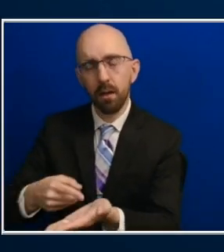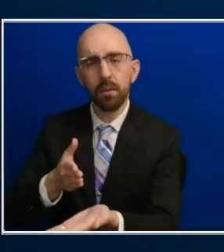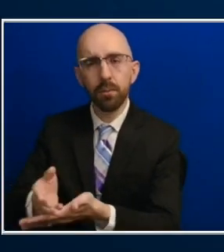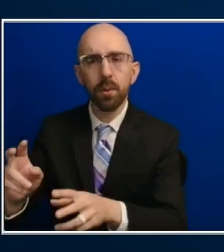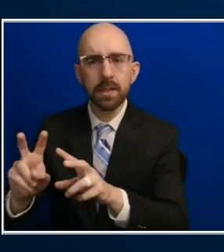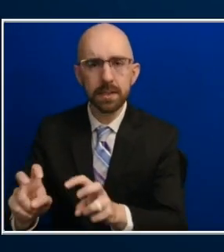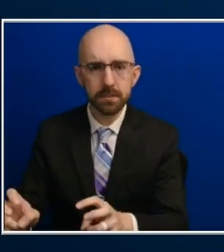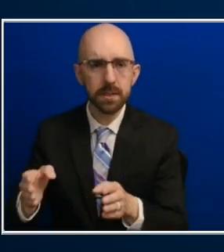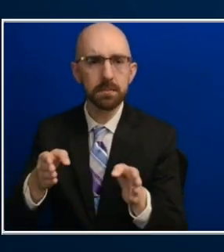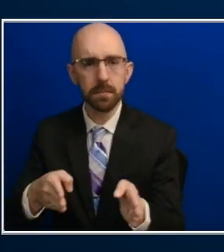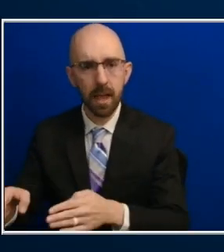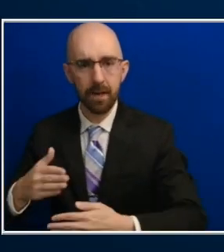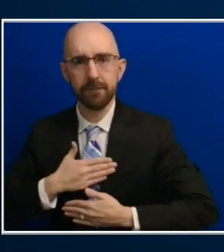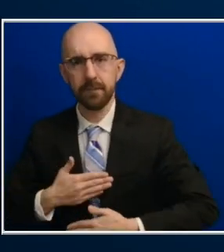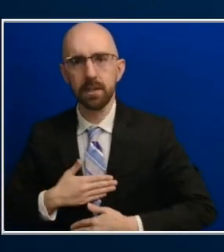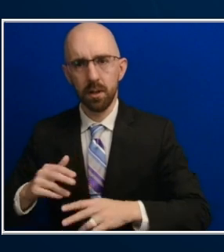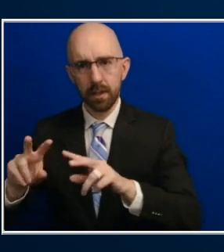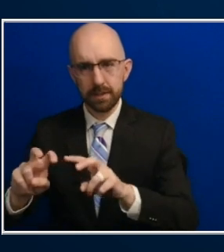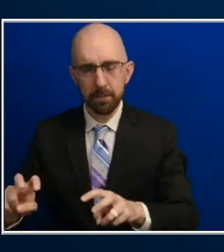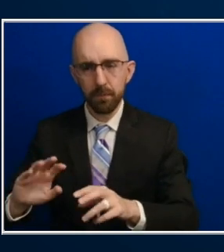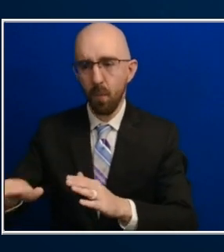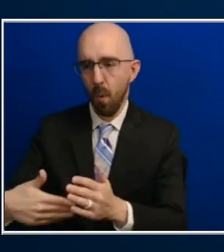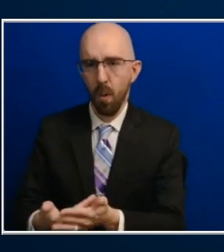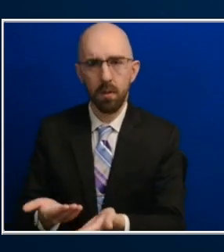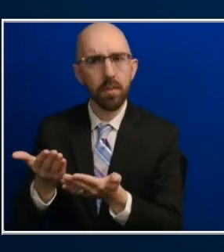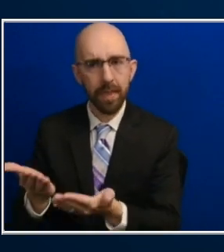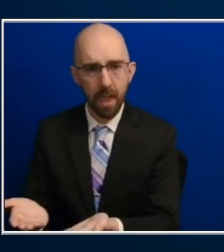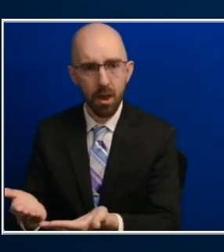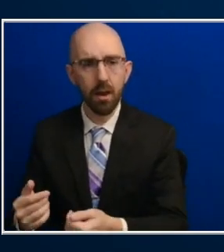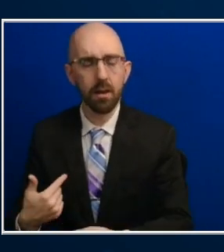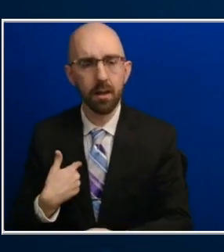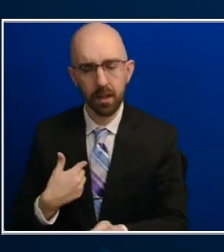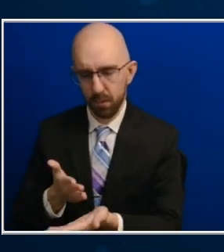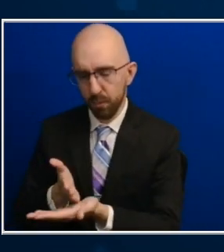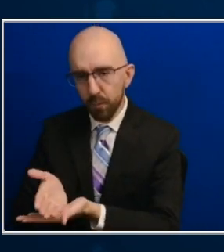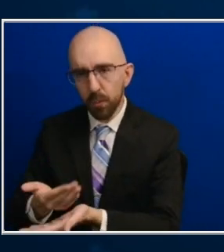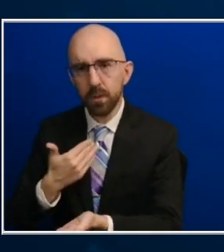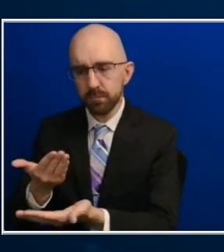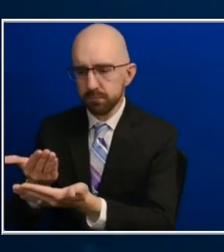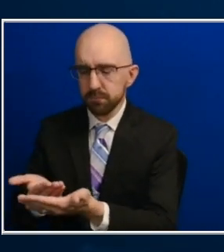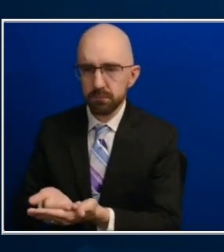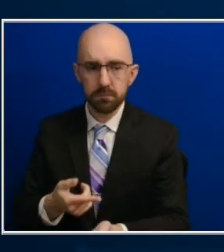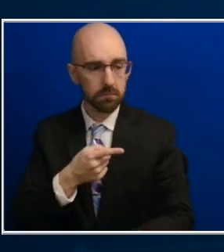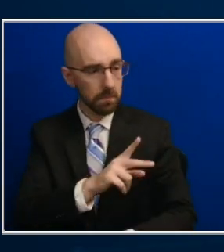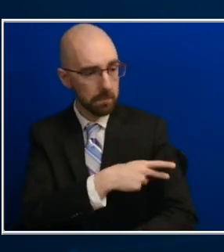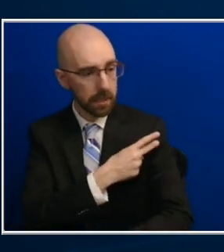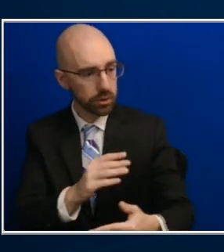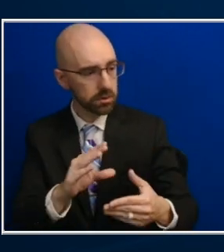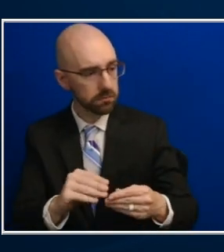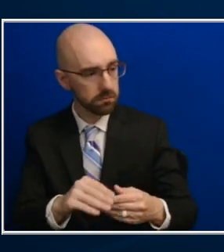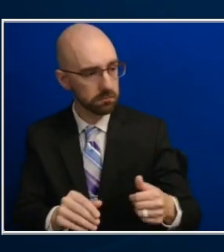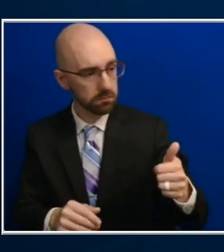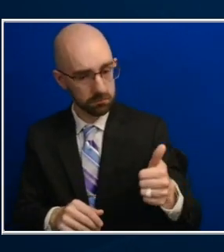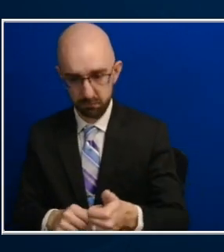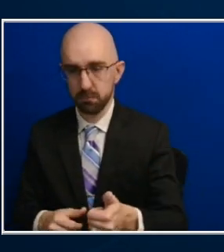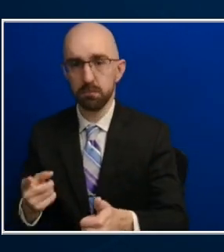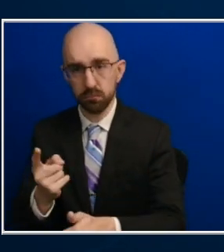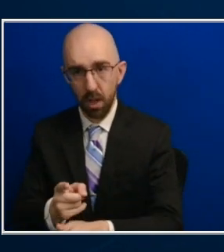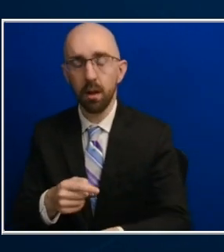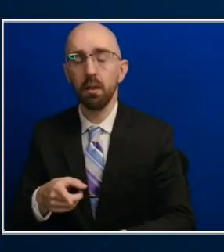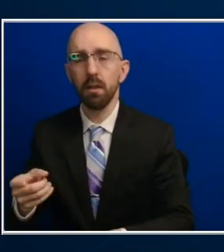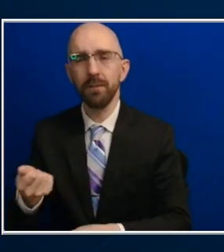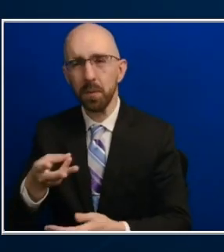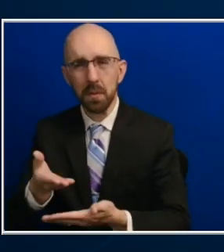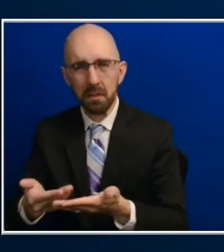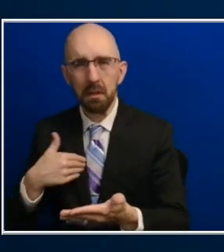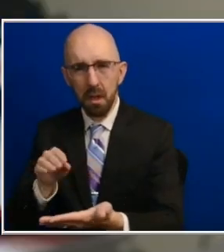physical exam. All of those pieces are there. I run through and I verify what the patient said, what the exam components were, maybe add a few things, and then